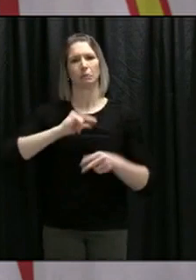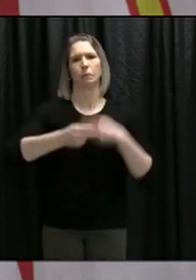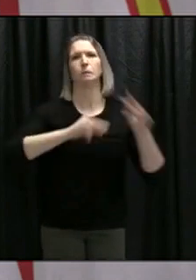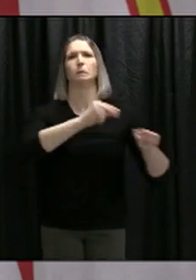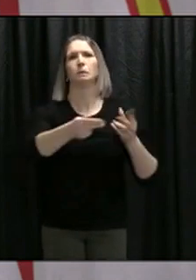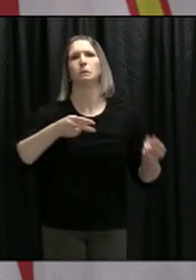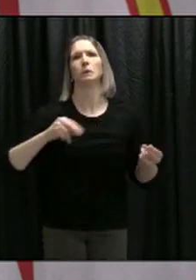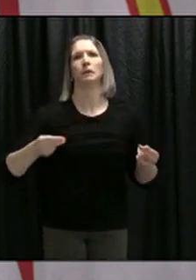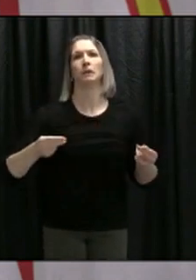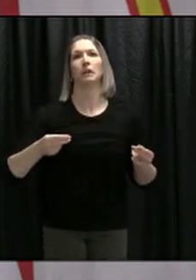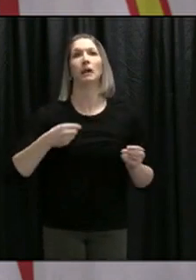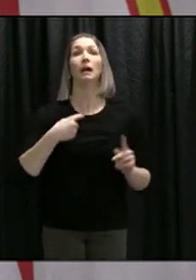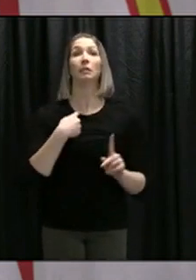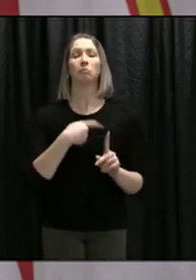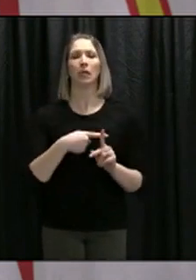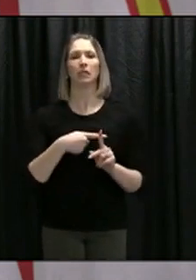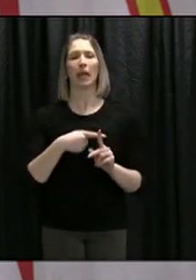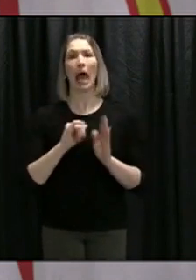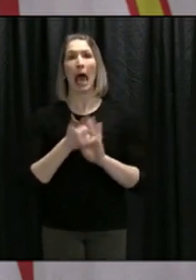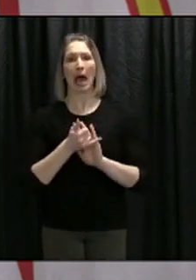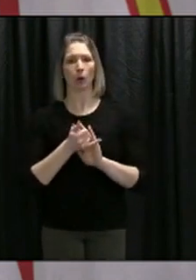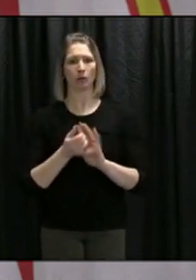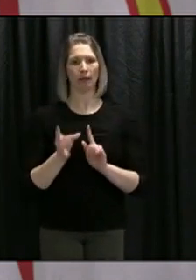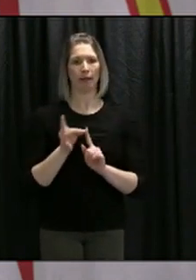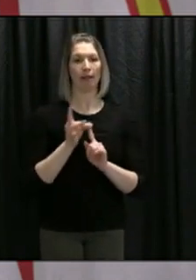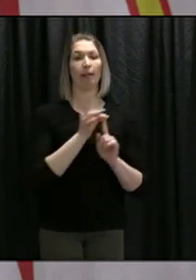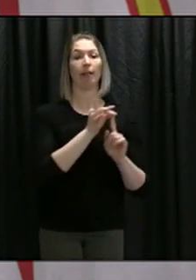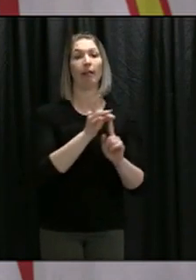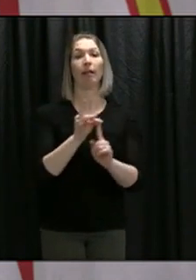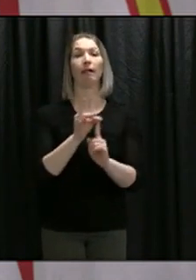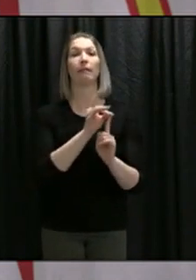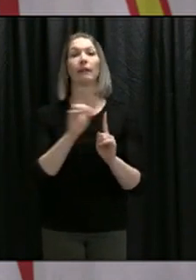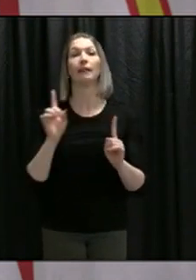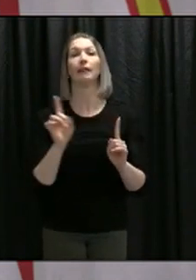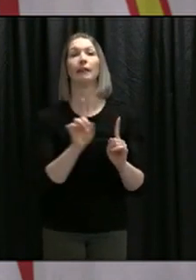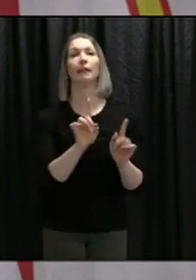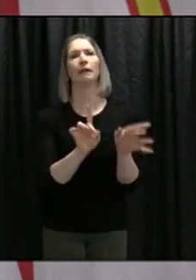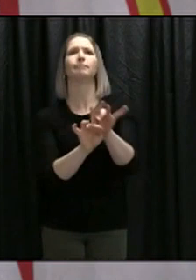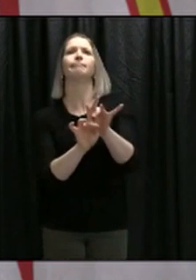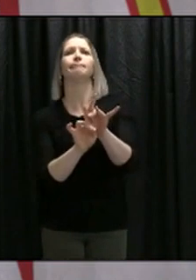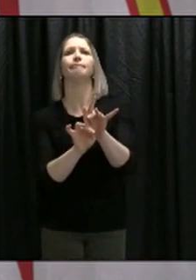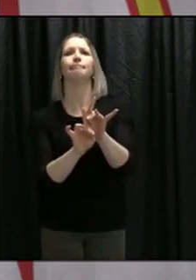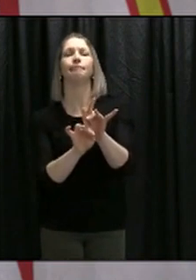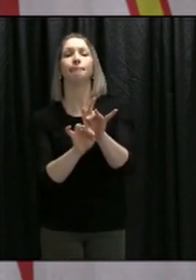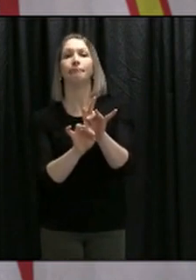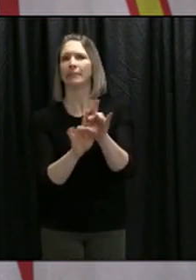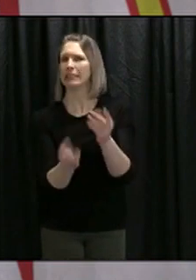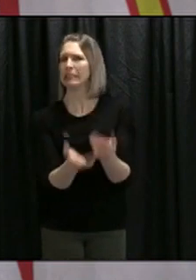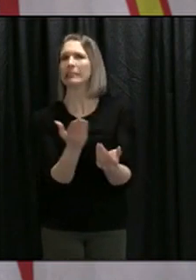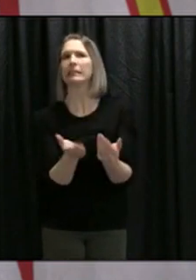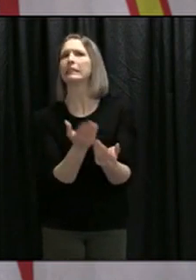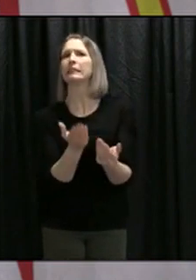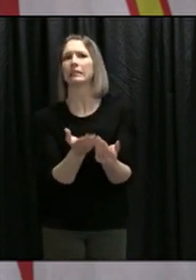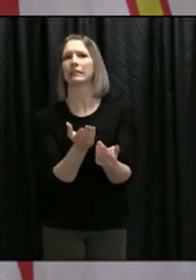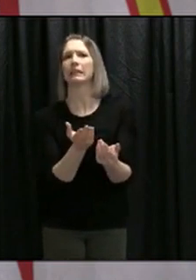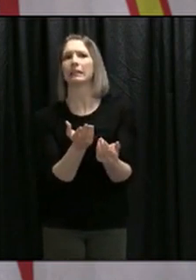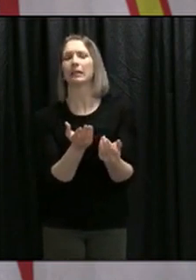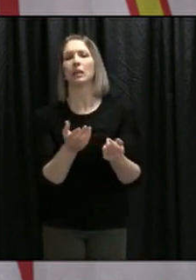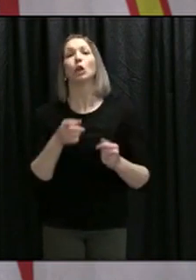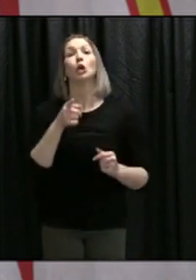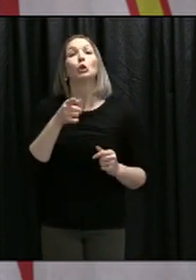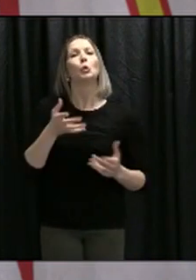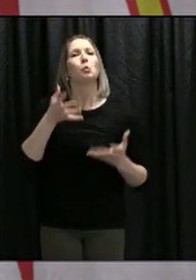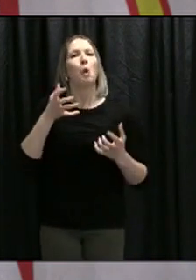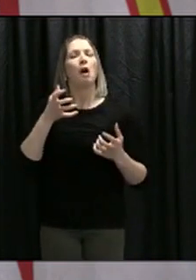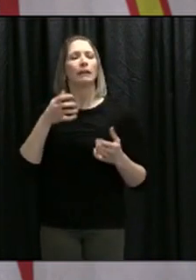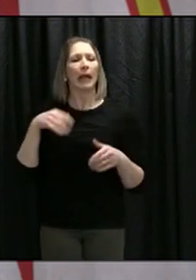move. Do not run the risk of putting your life or the life of another person in danger just because you want